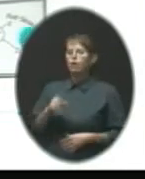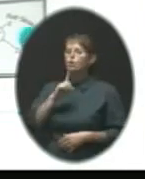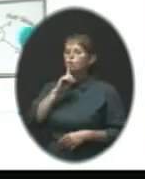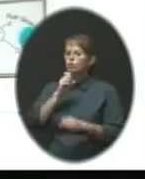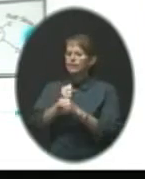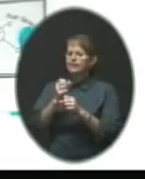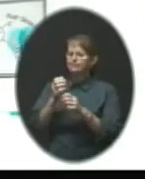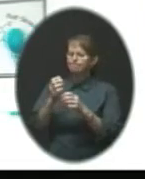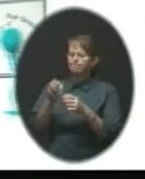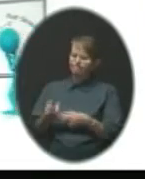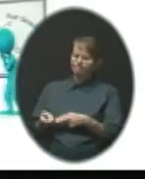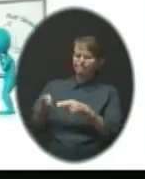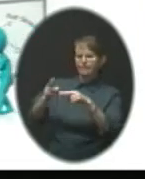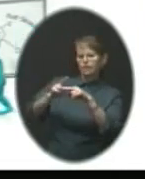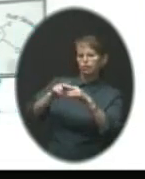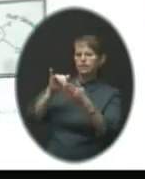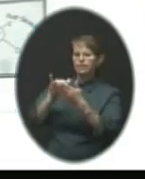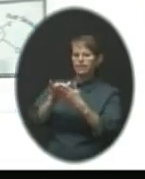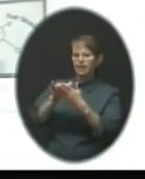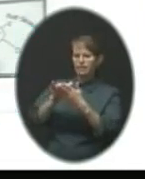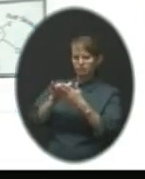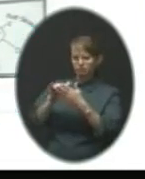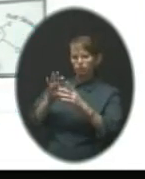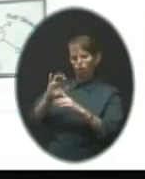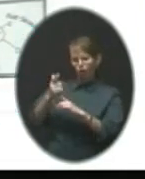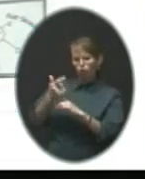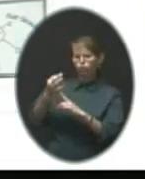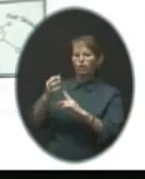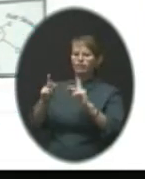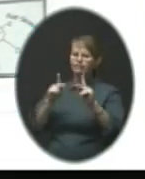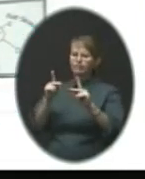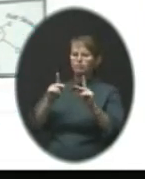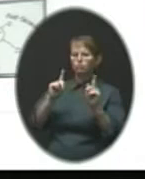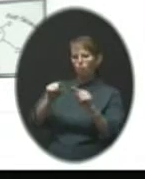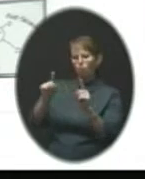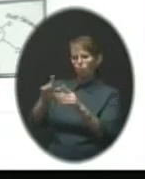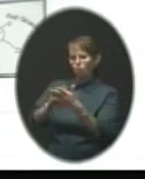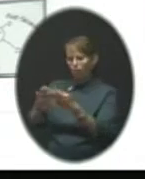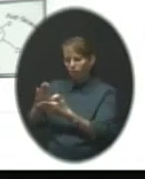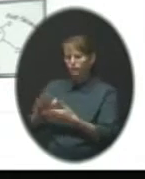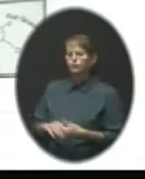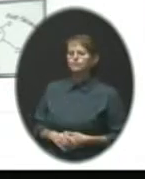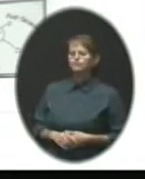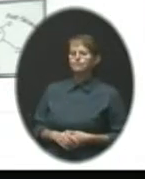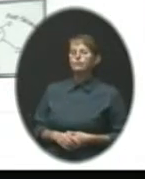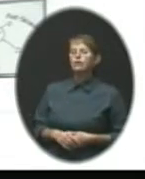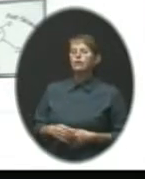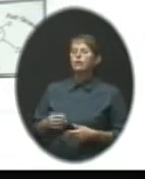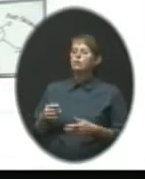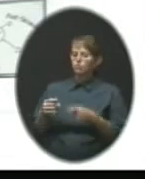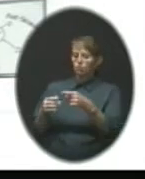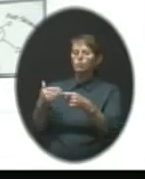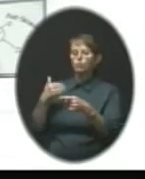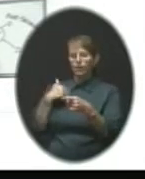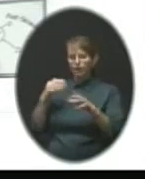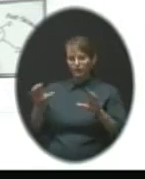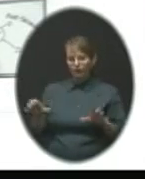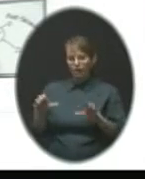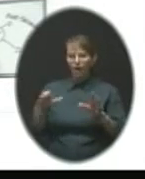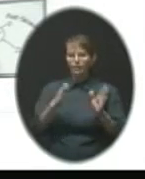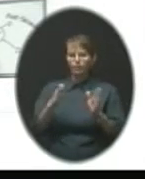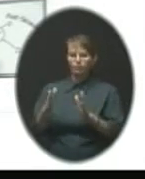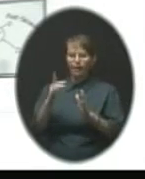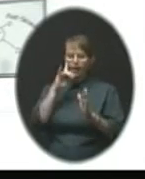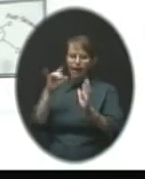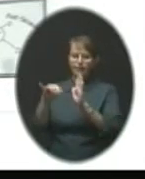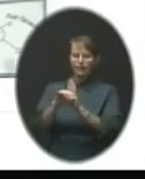culture, and we know that has to start so young. So right now we have action plan groups that are identified in these particular areas. We have